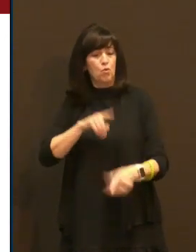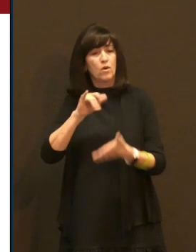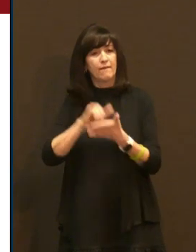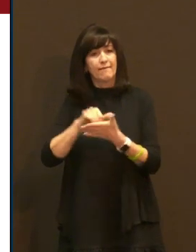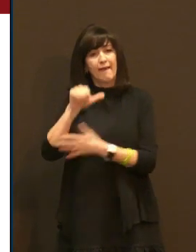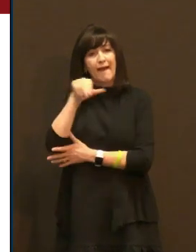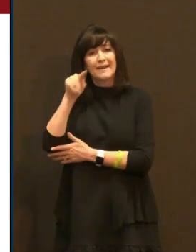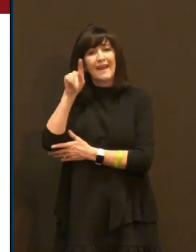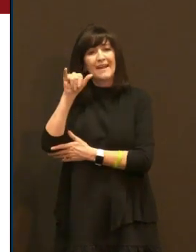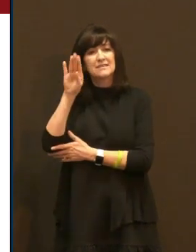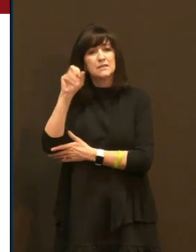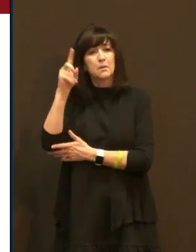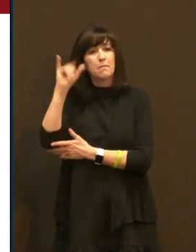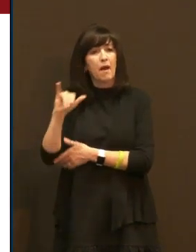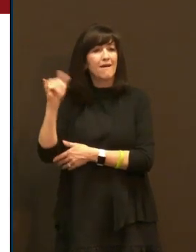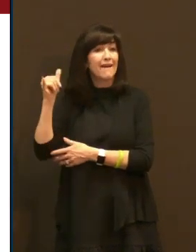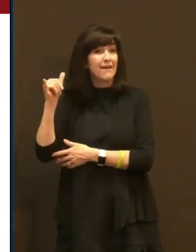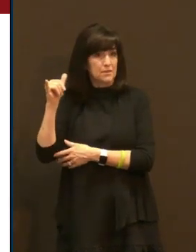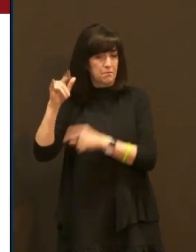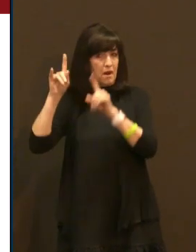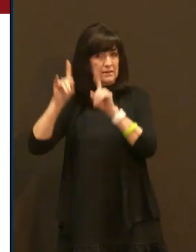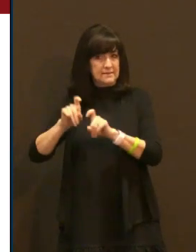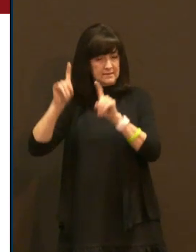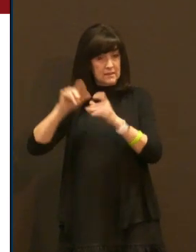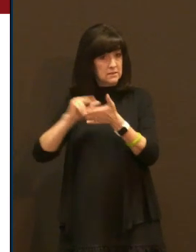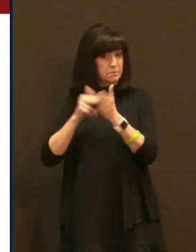in a little bit more detail today.